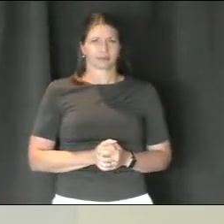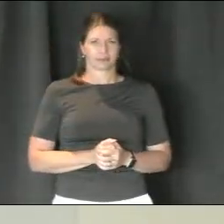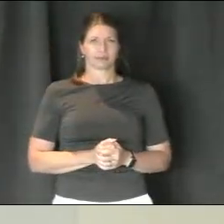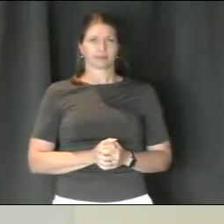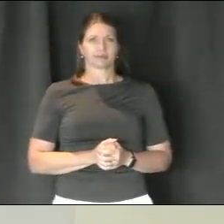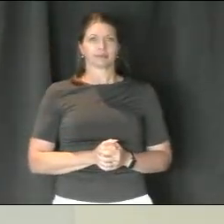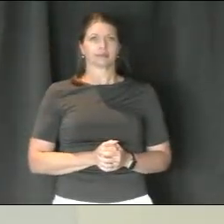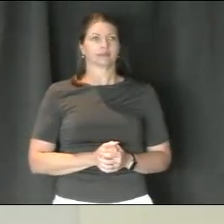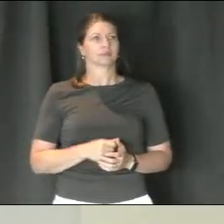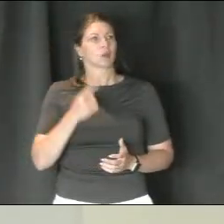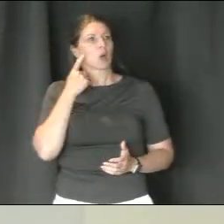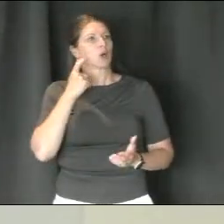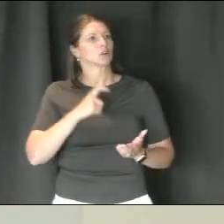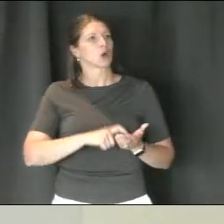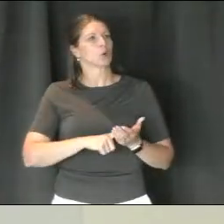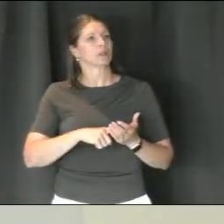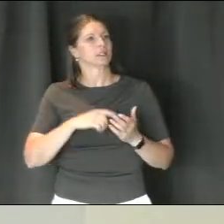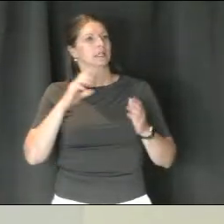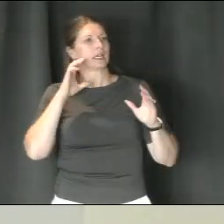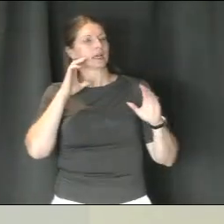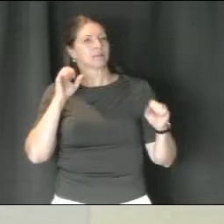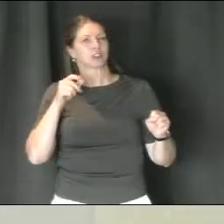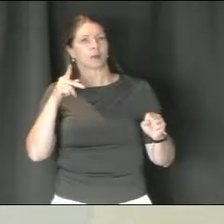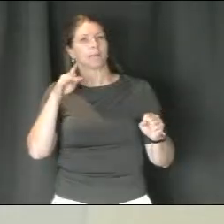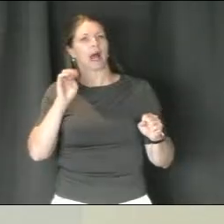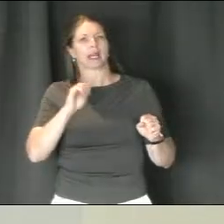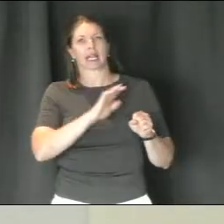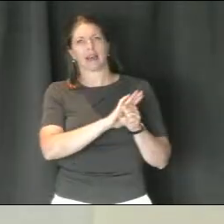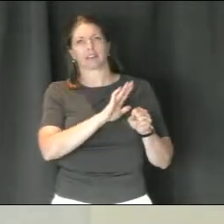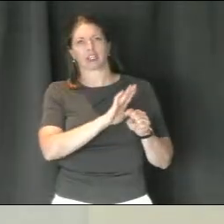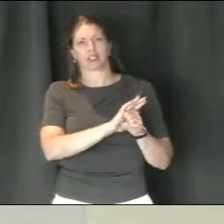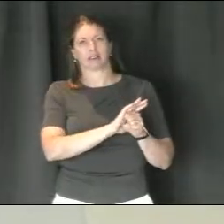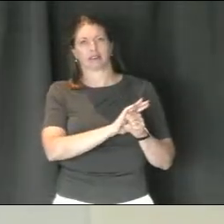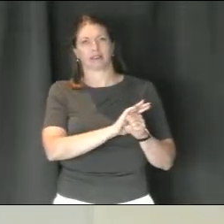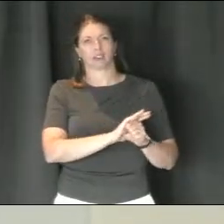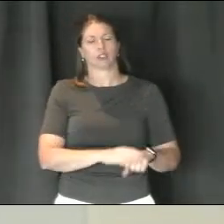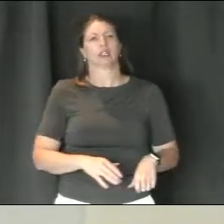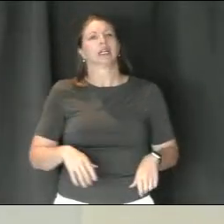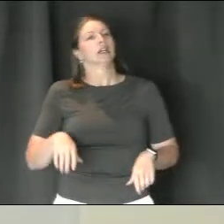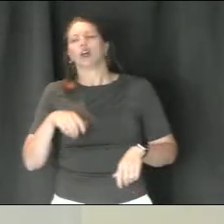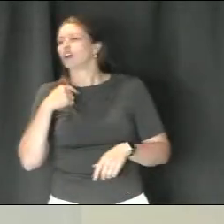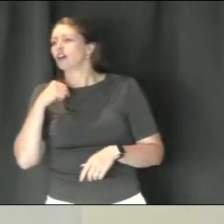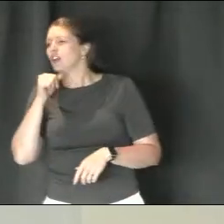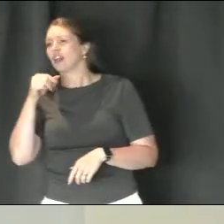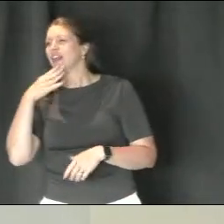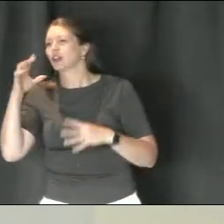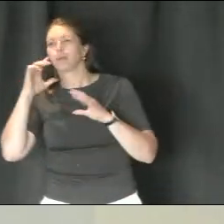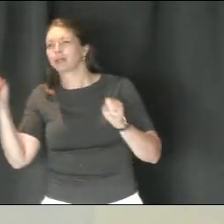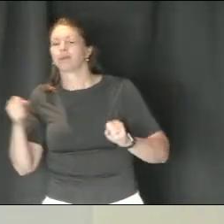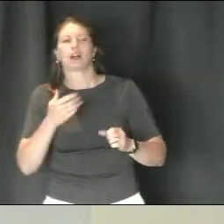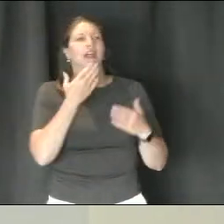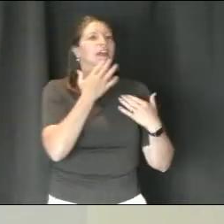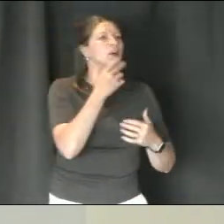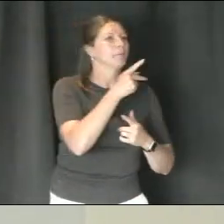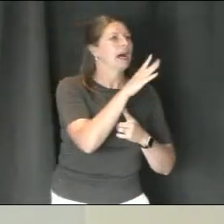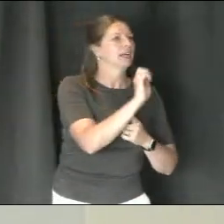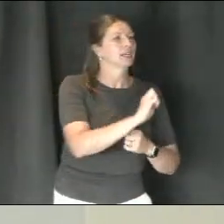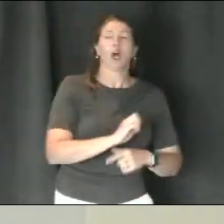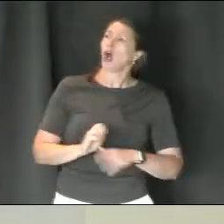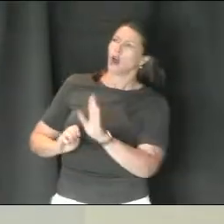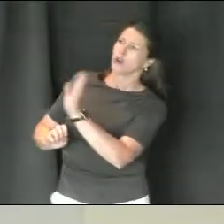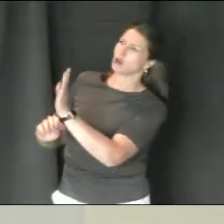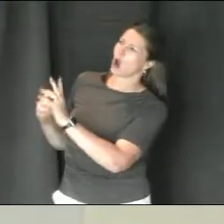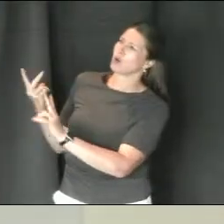And I see Minister Pike over there, Minister too. Pike advocated for that. Okay, So I gotta, Minister Pike, I take it back. It was you. Well, no, it was us. Yes.